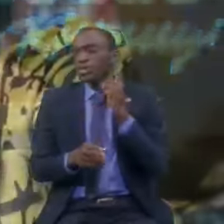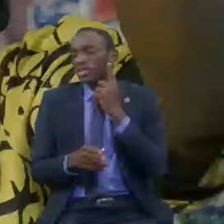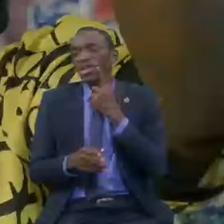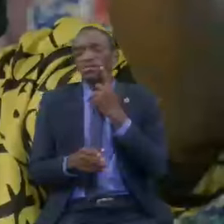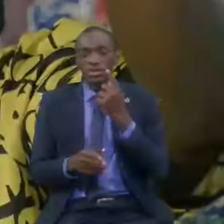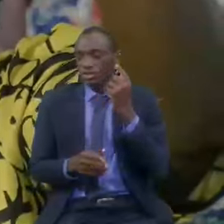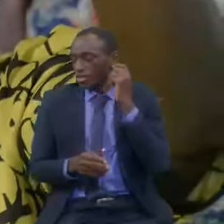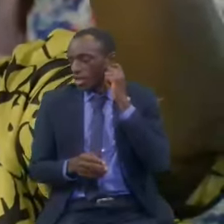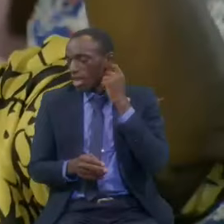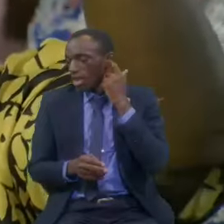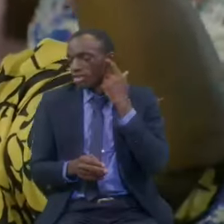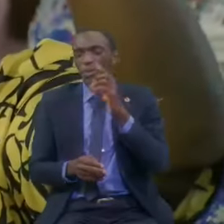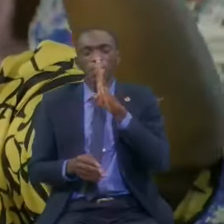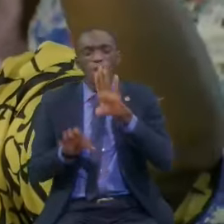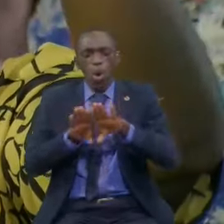opened right now.